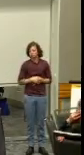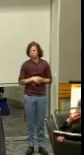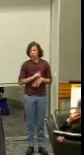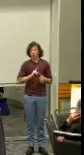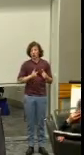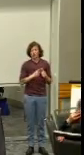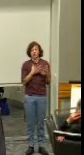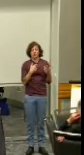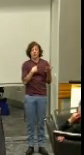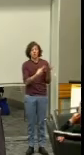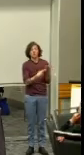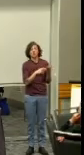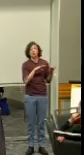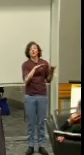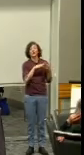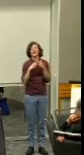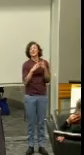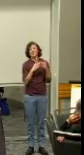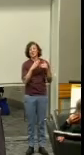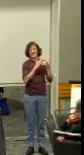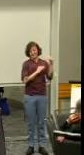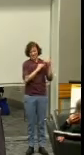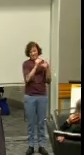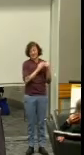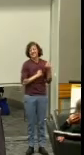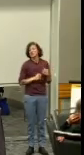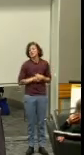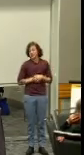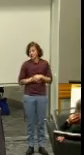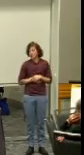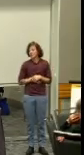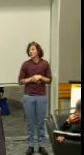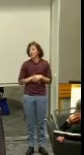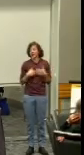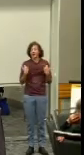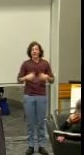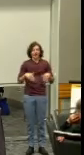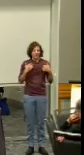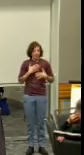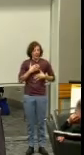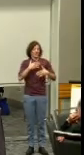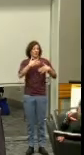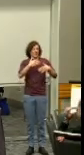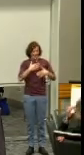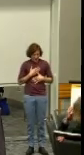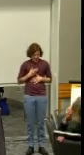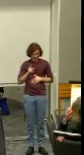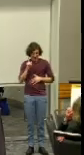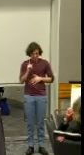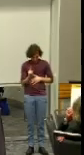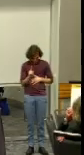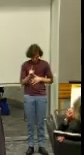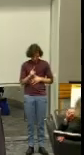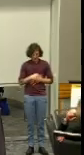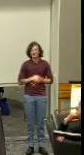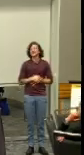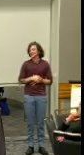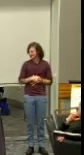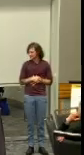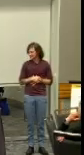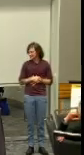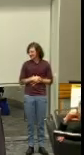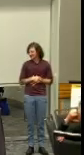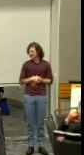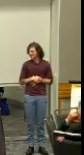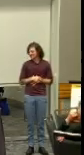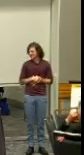start talking about the community building. So, give me a second. Following our feedback